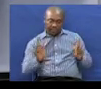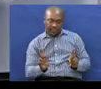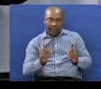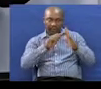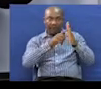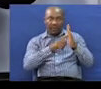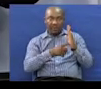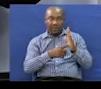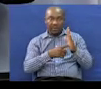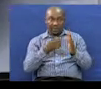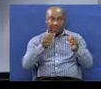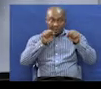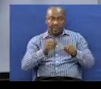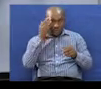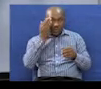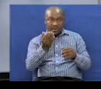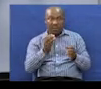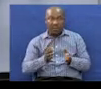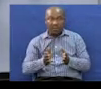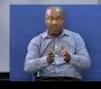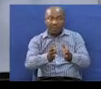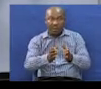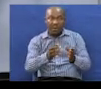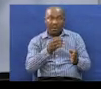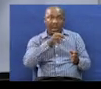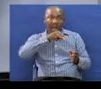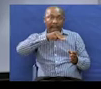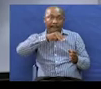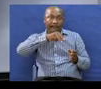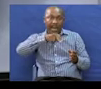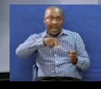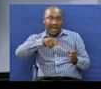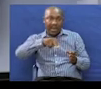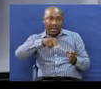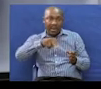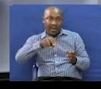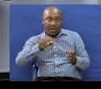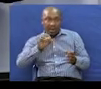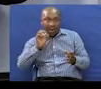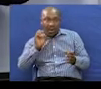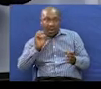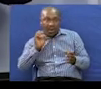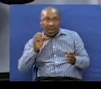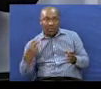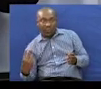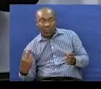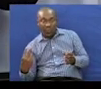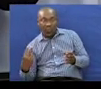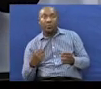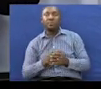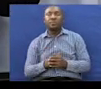shelf. A trough. This trough will be filled with water and the beehive